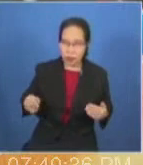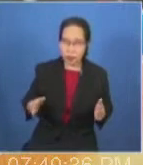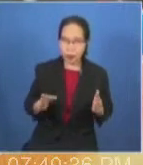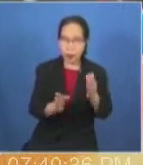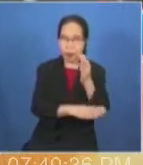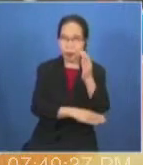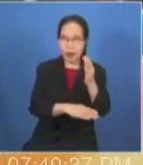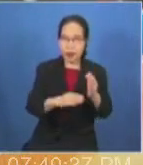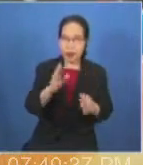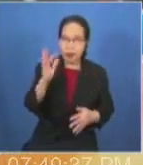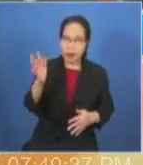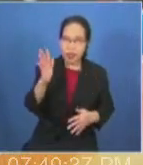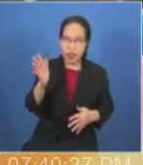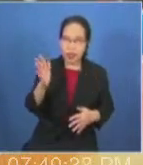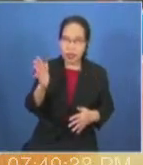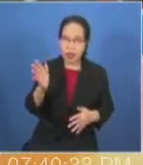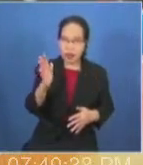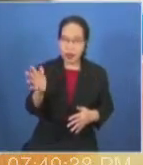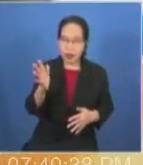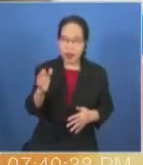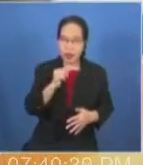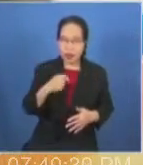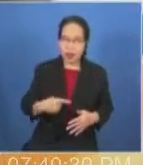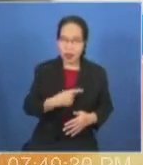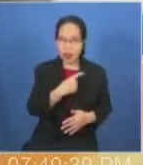don't hurt him, just